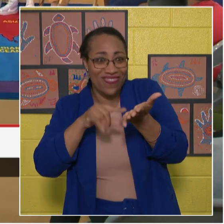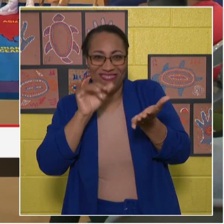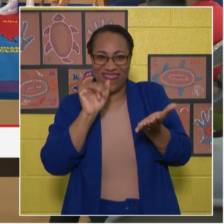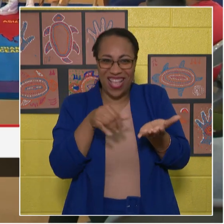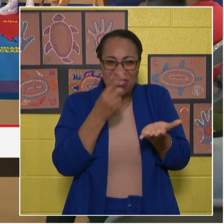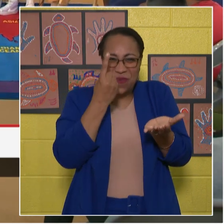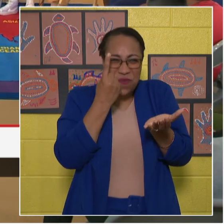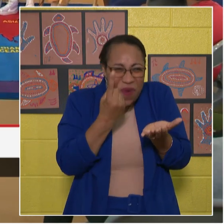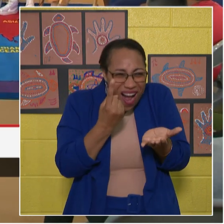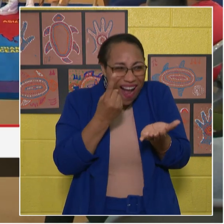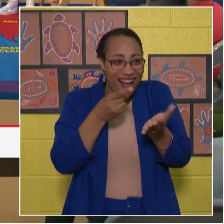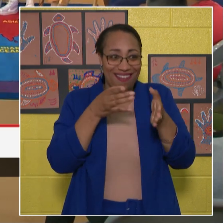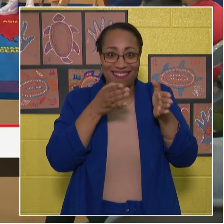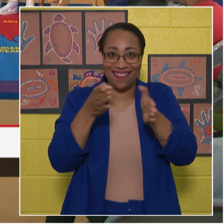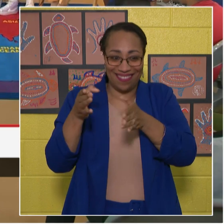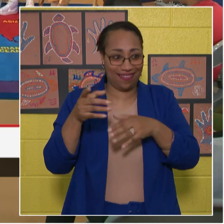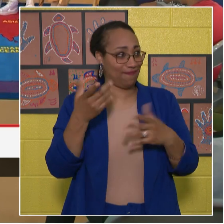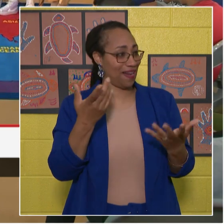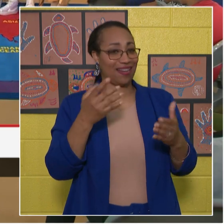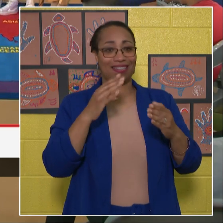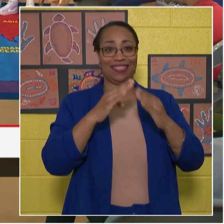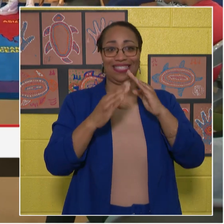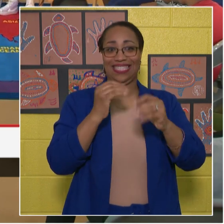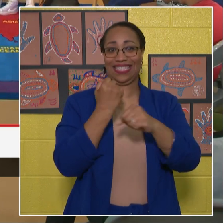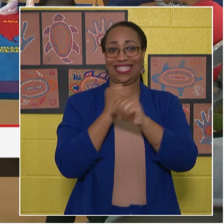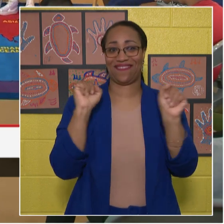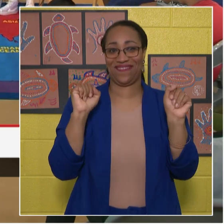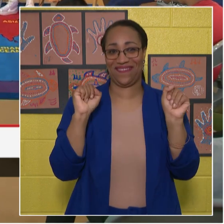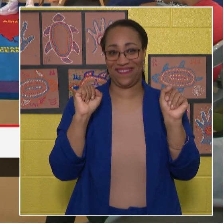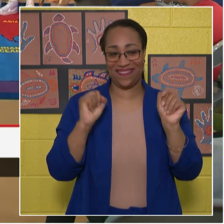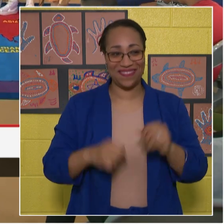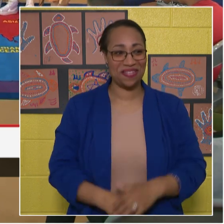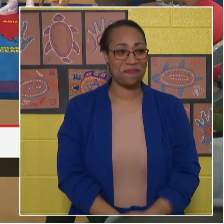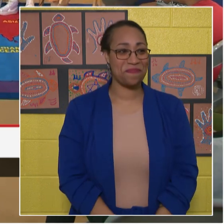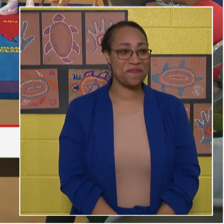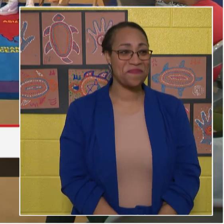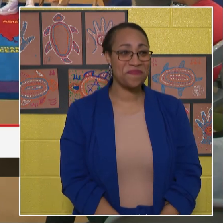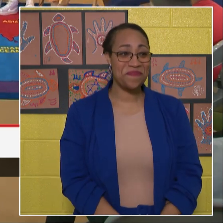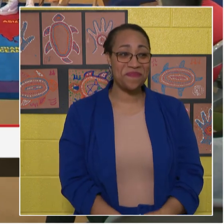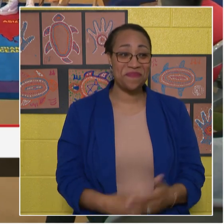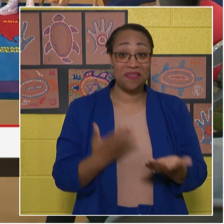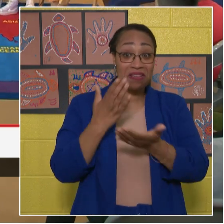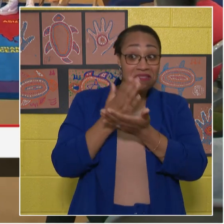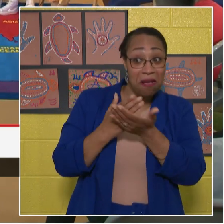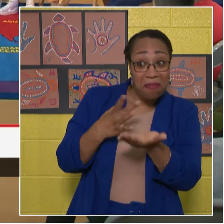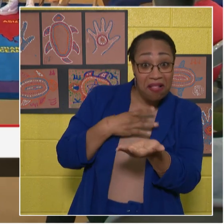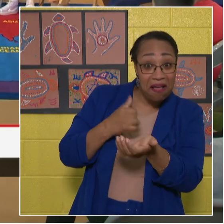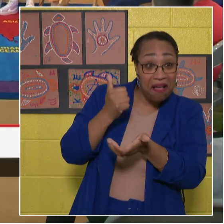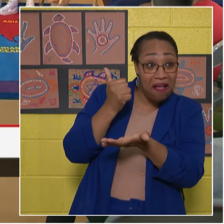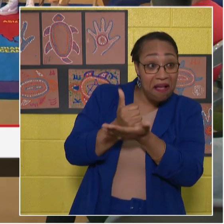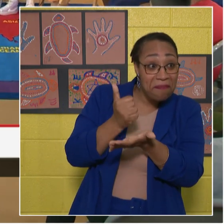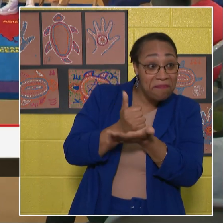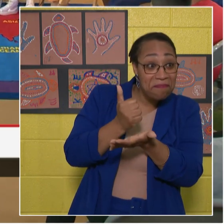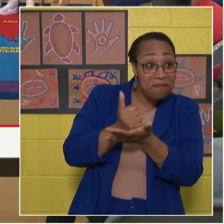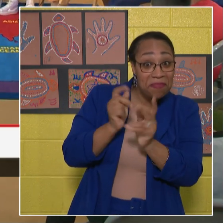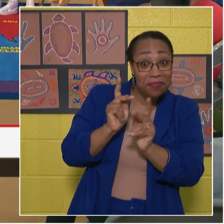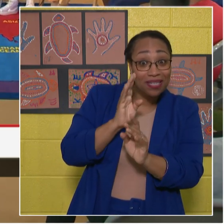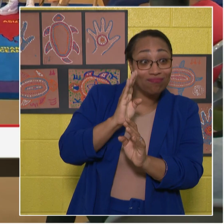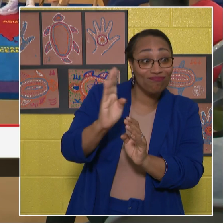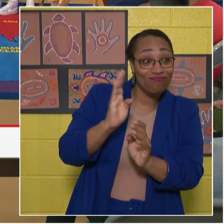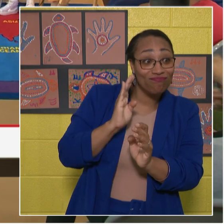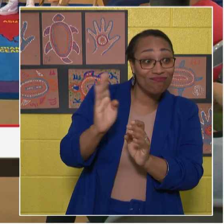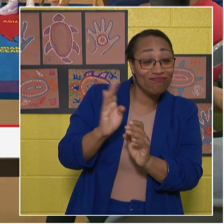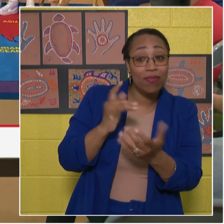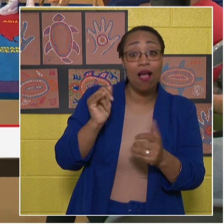of you really like to help people directly. And when we call 911 if we need help, there